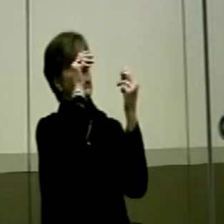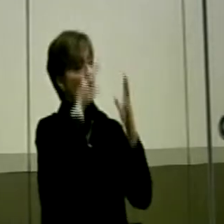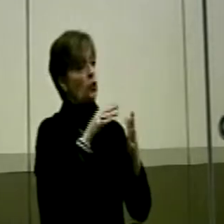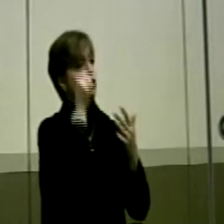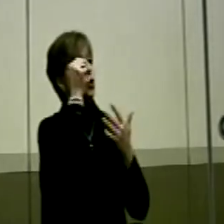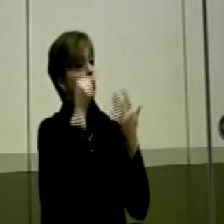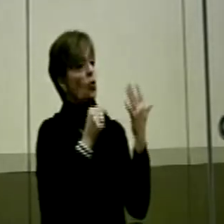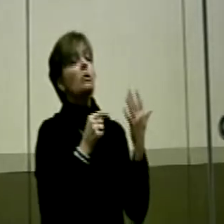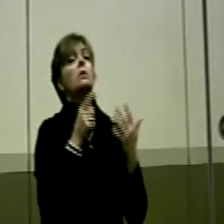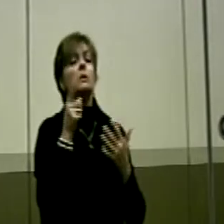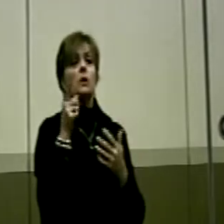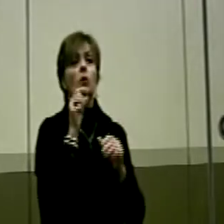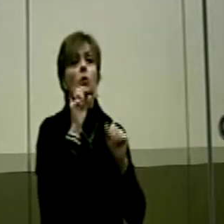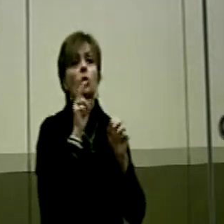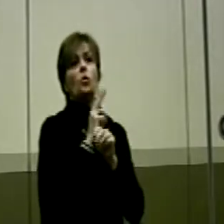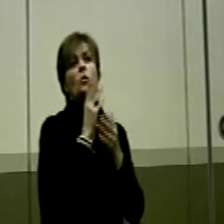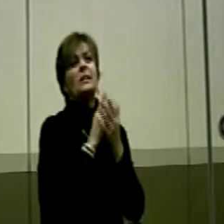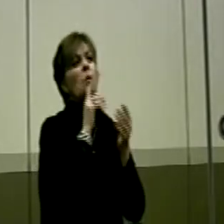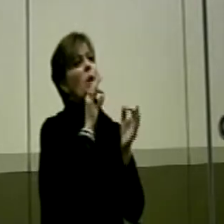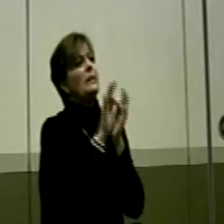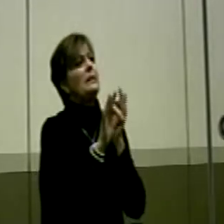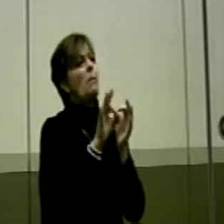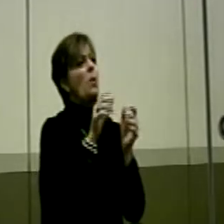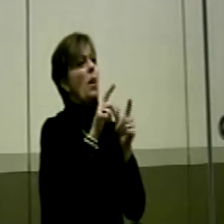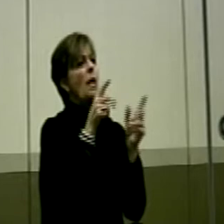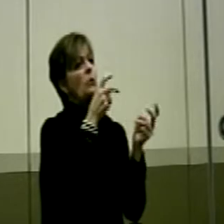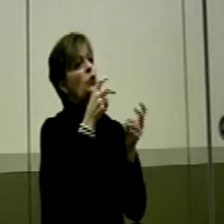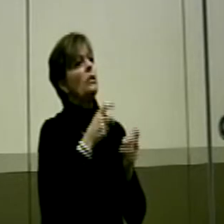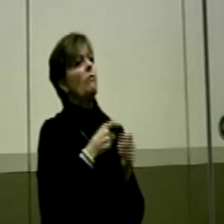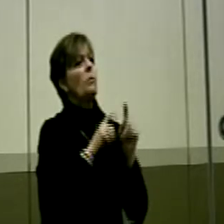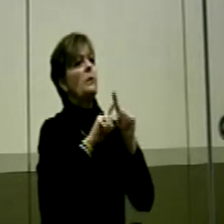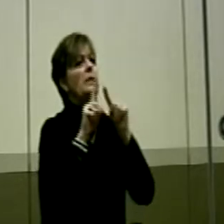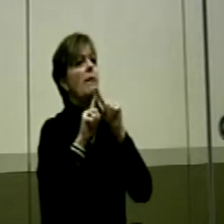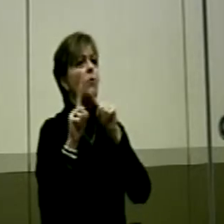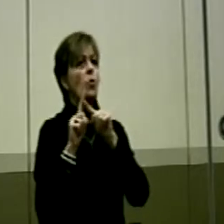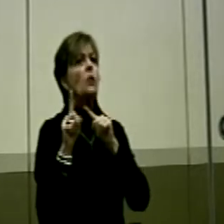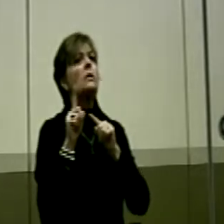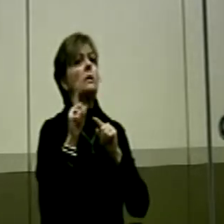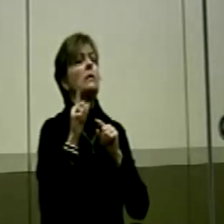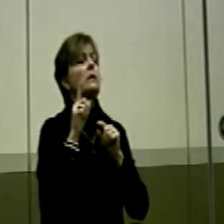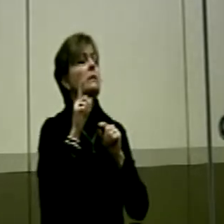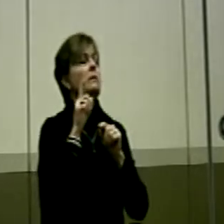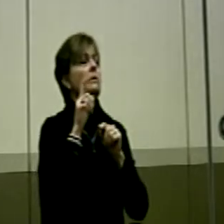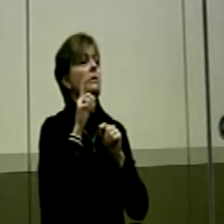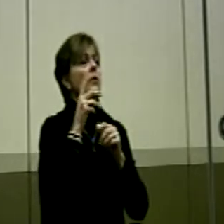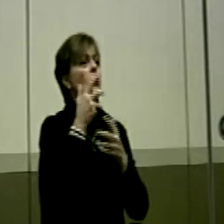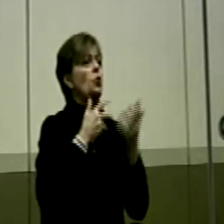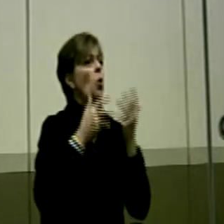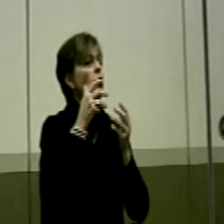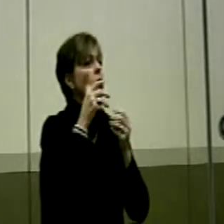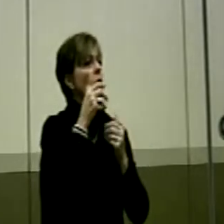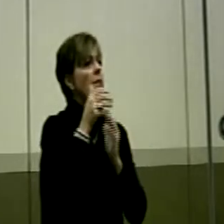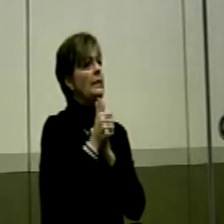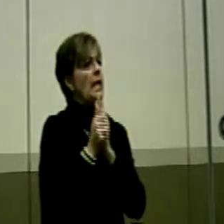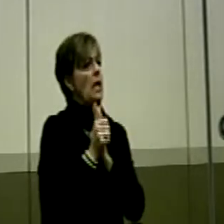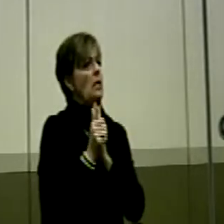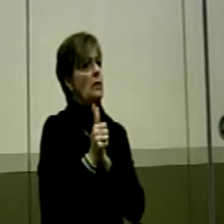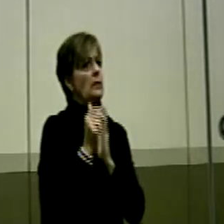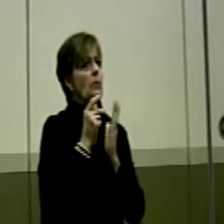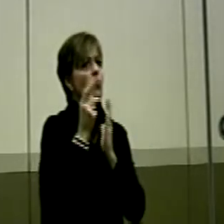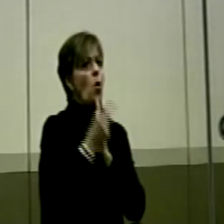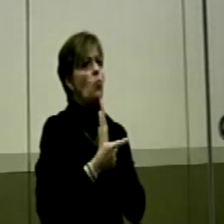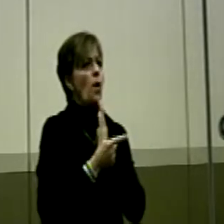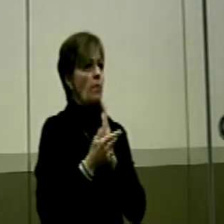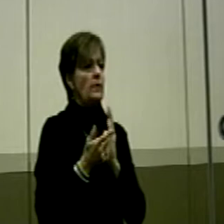you could really incorporate and pull some of those specific skills, social skills, and put it in to the social story and adapt it. Yeah.